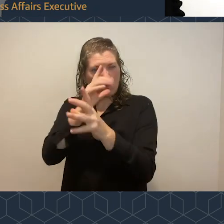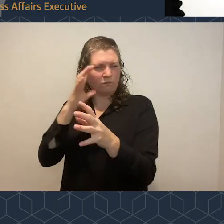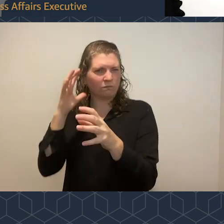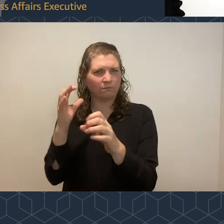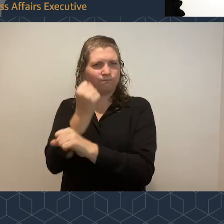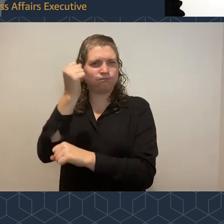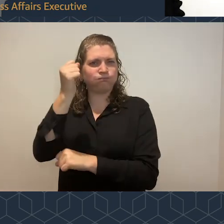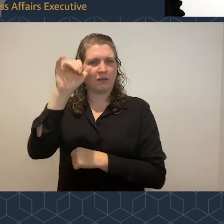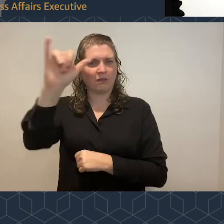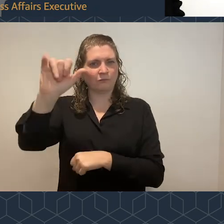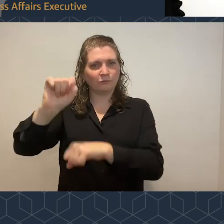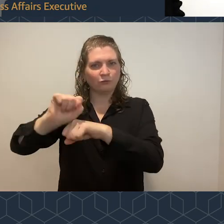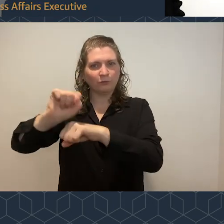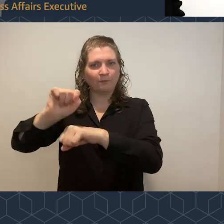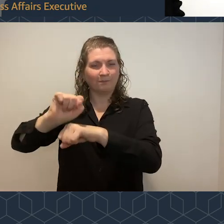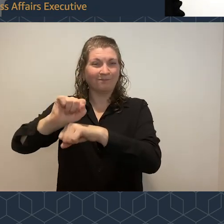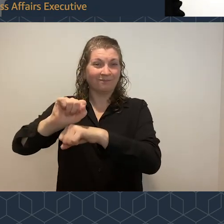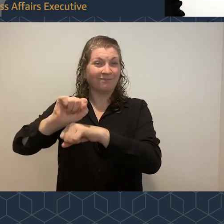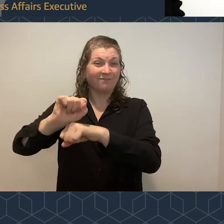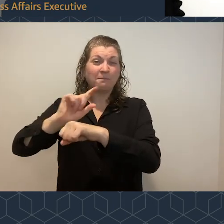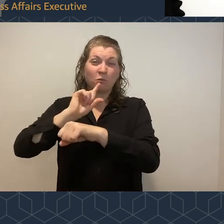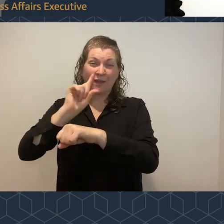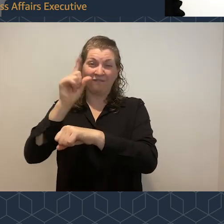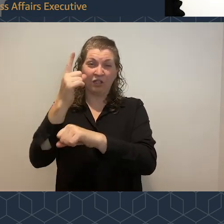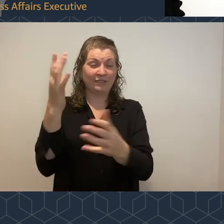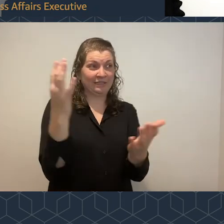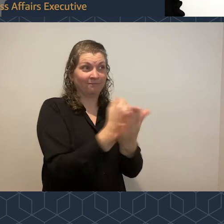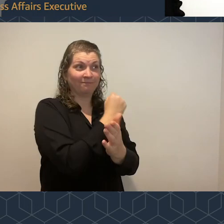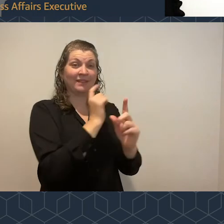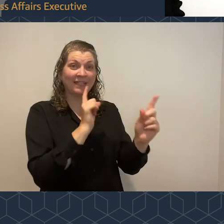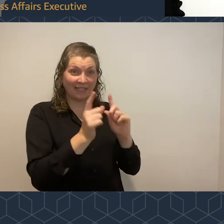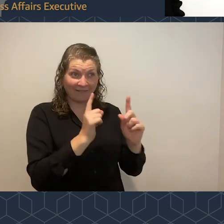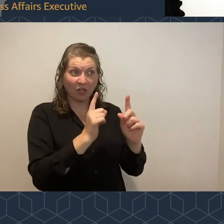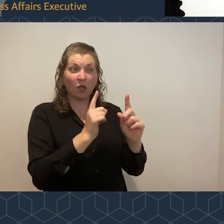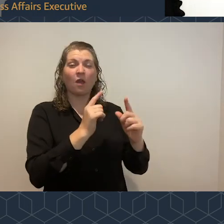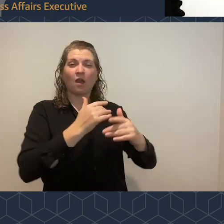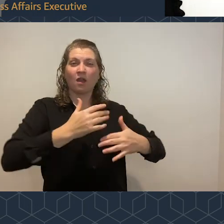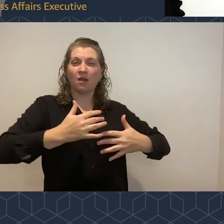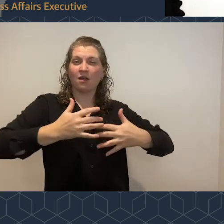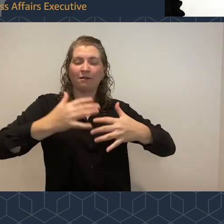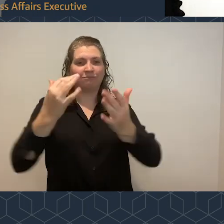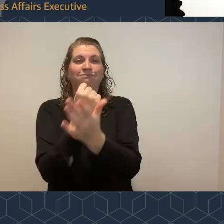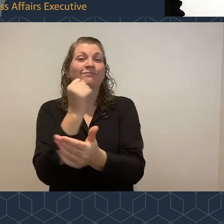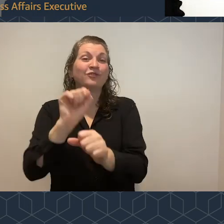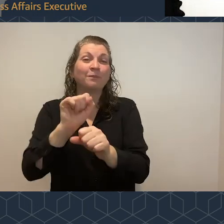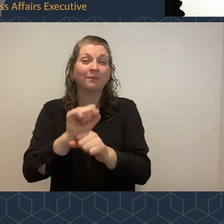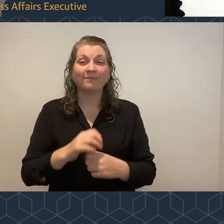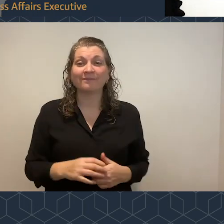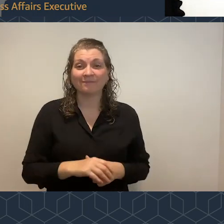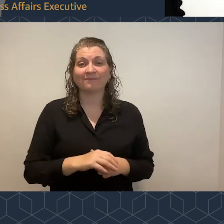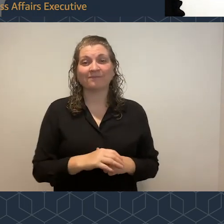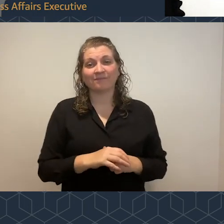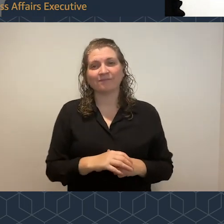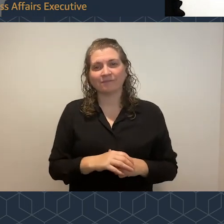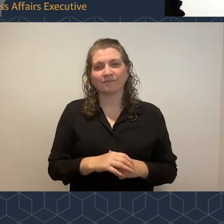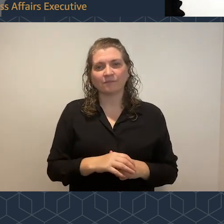do a really great job on this interview. Agreed. It goes back to our mission. We strive to be the Earth's most customer-centric